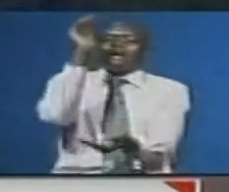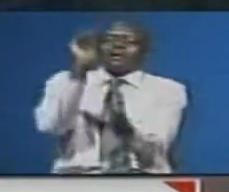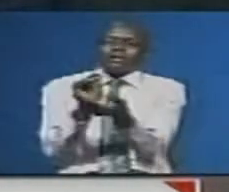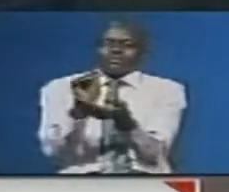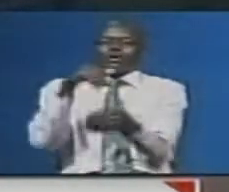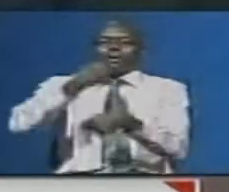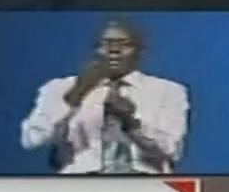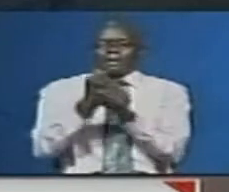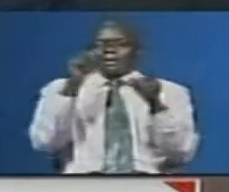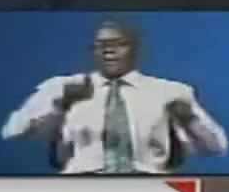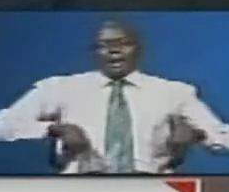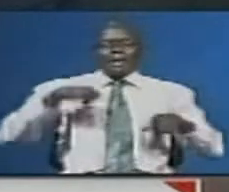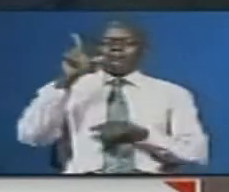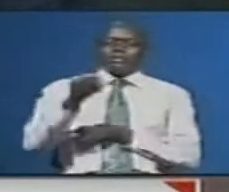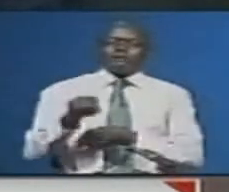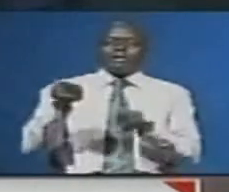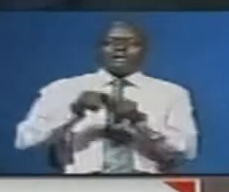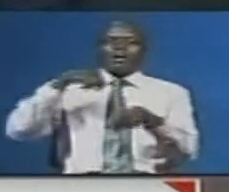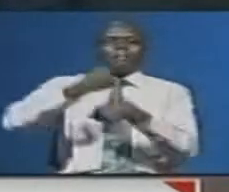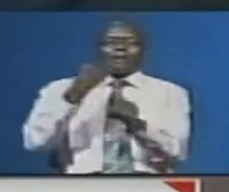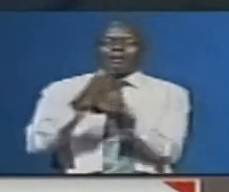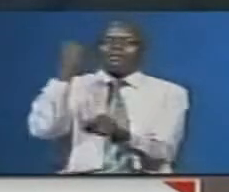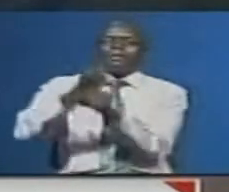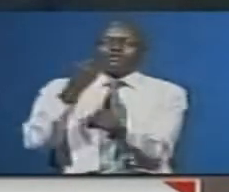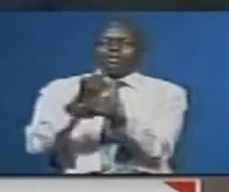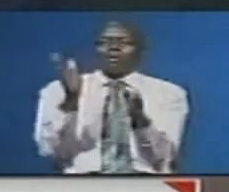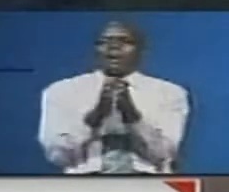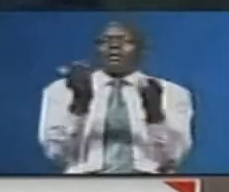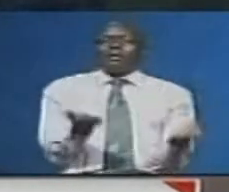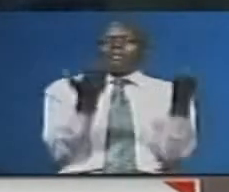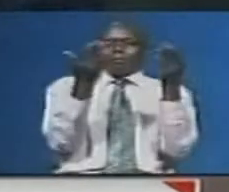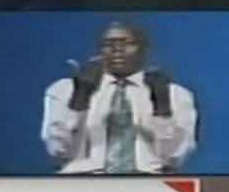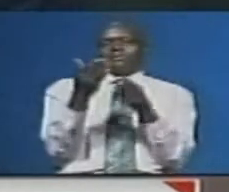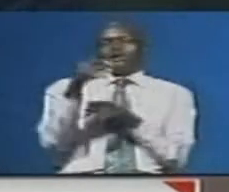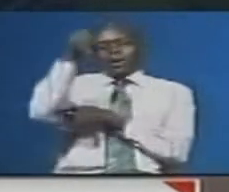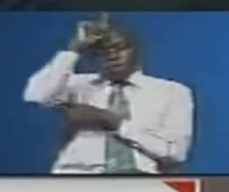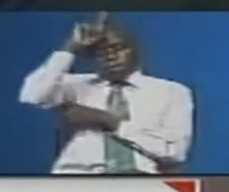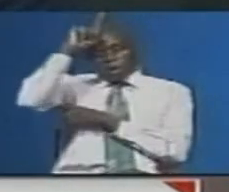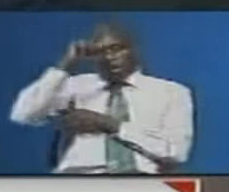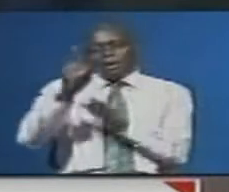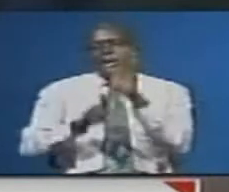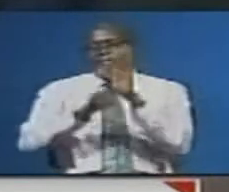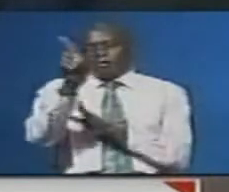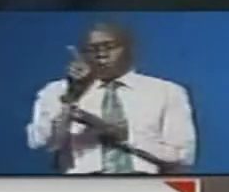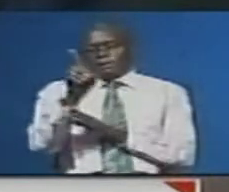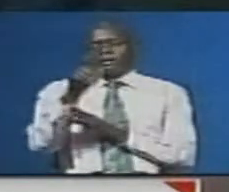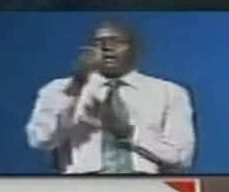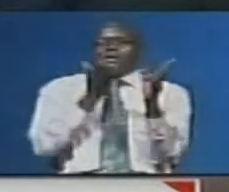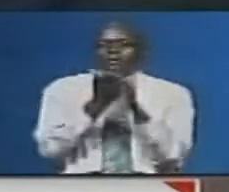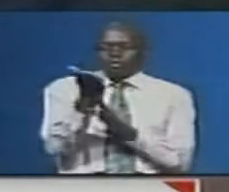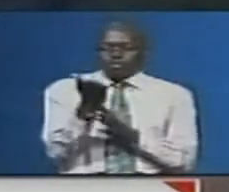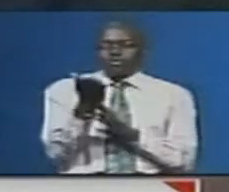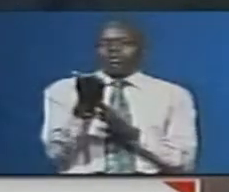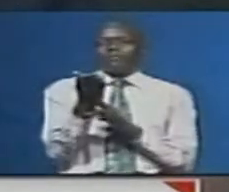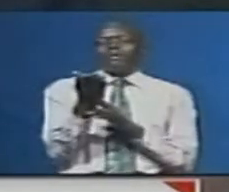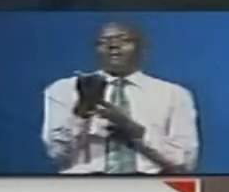cost of living, create employment, and promote overall rural development. Through this budget, we are rolling out a